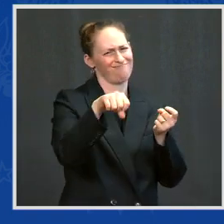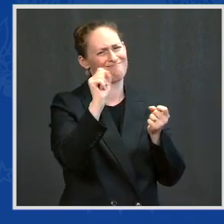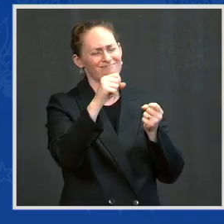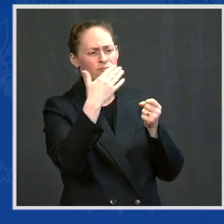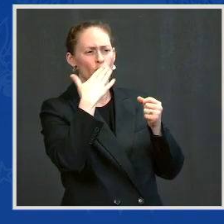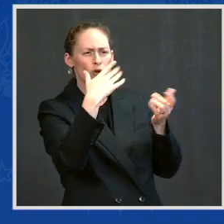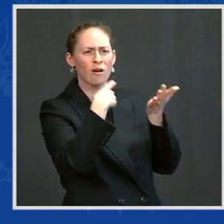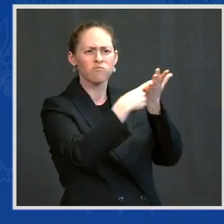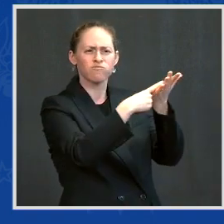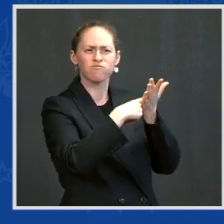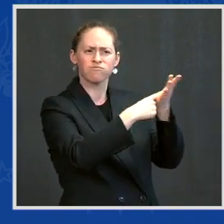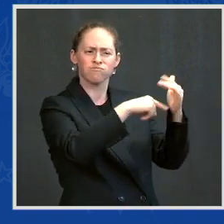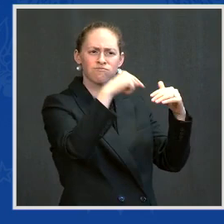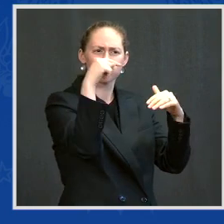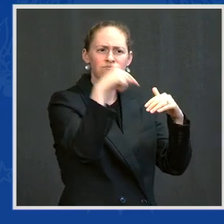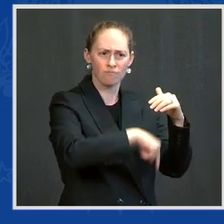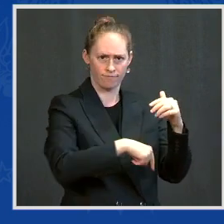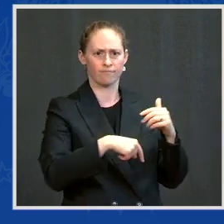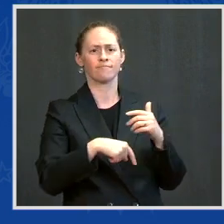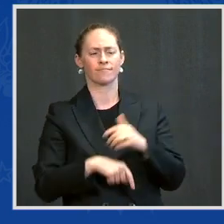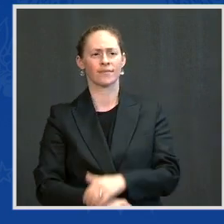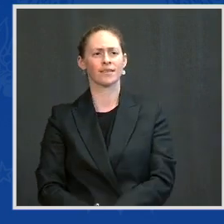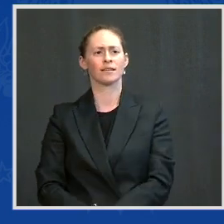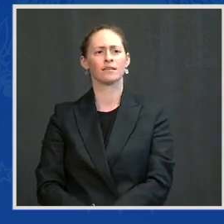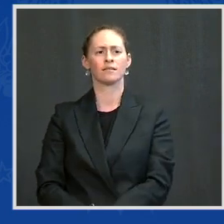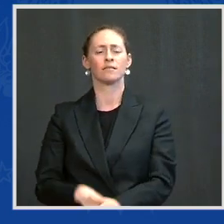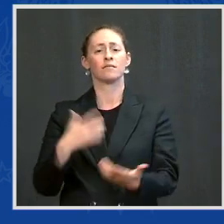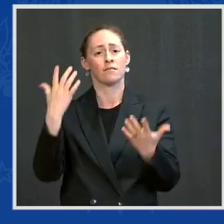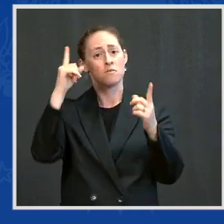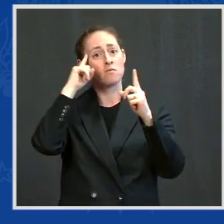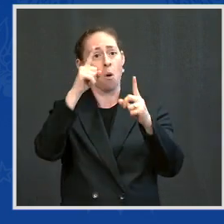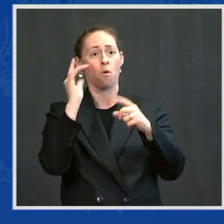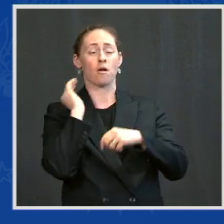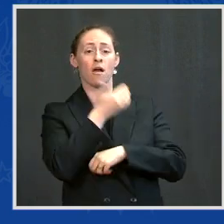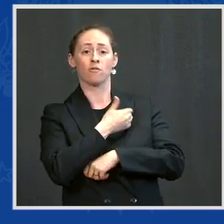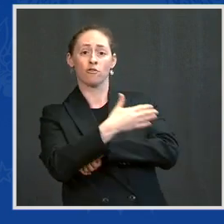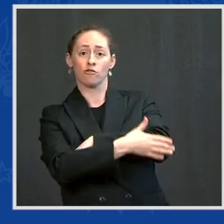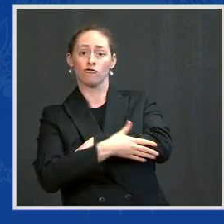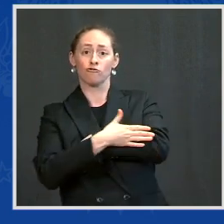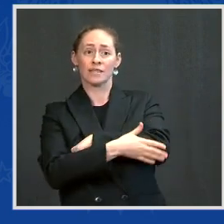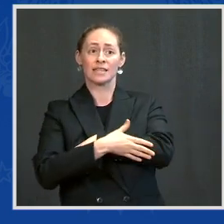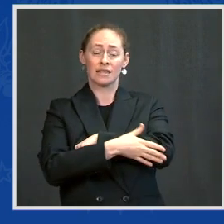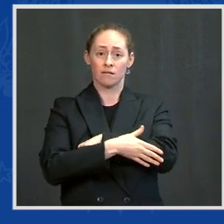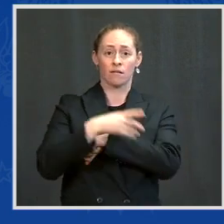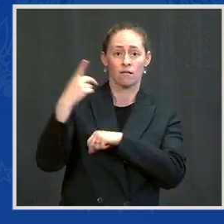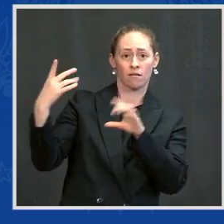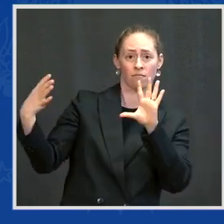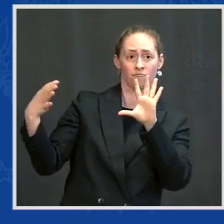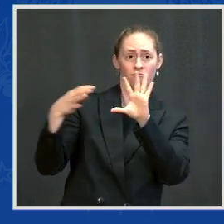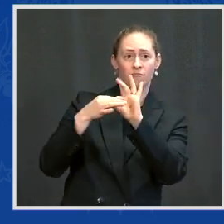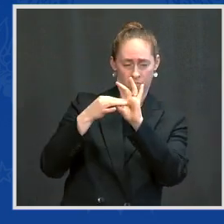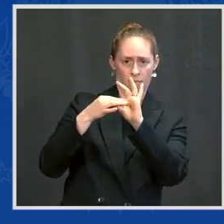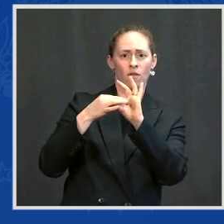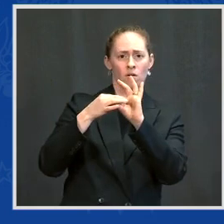nations, this will give them hope for recovery from COVID-19, as well as a meaningful gift for celebrating the